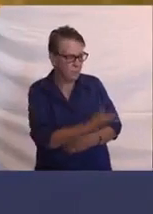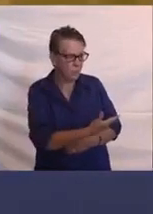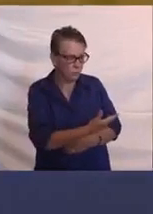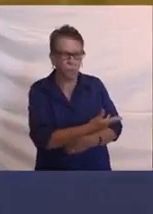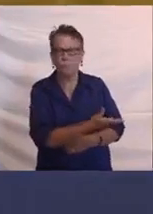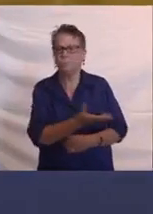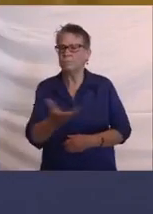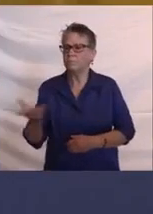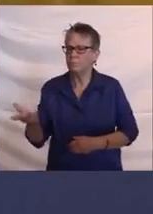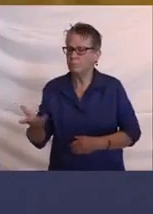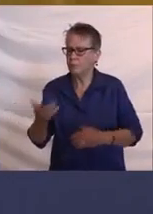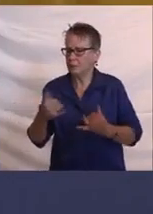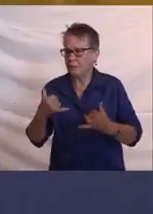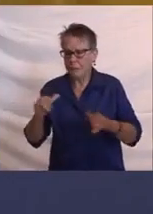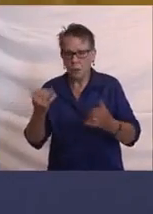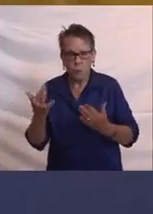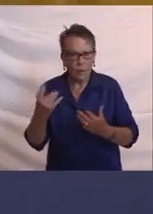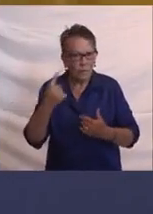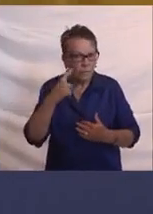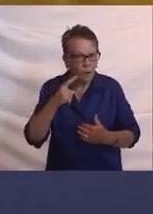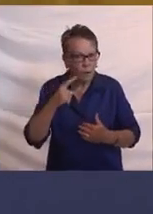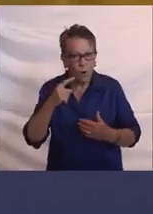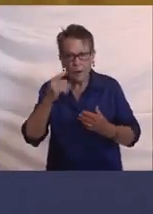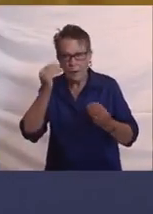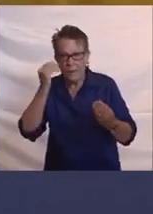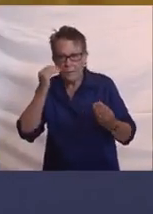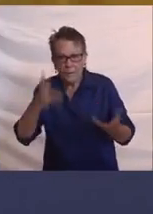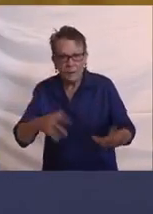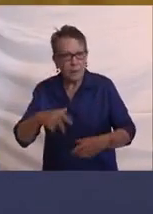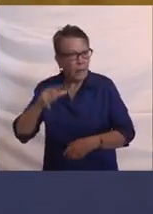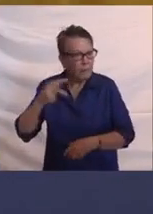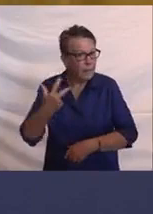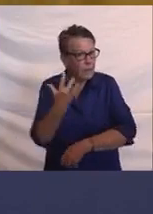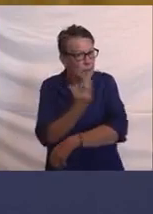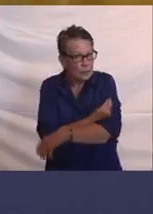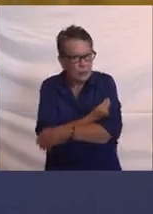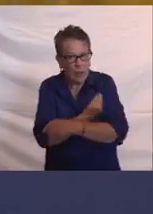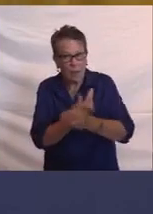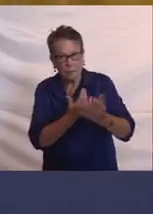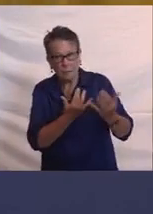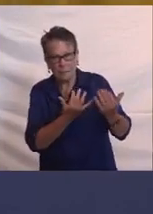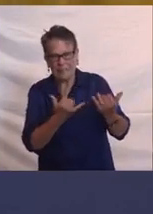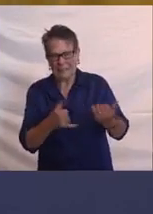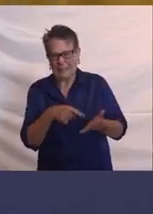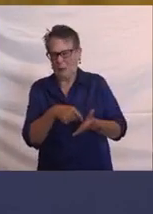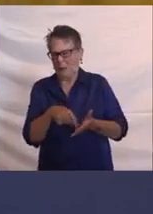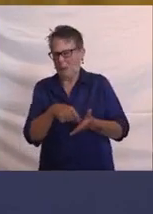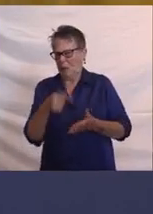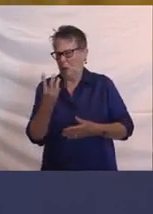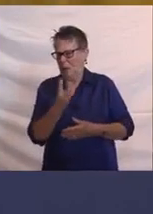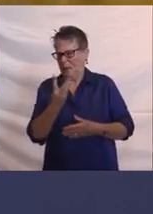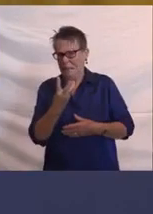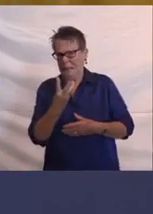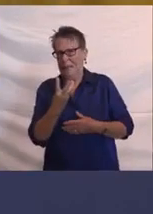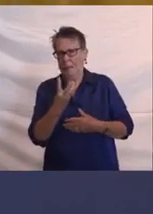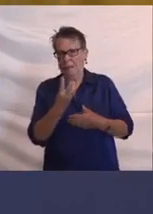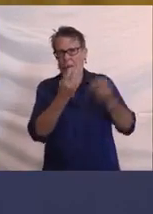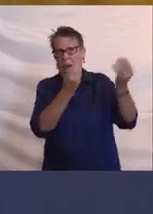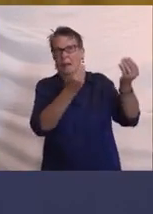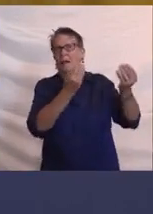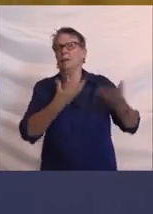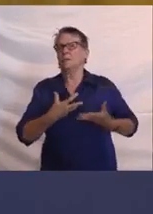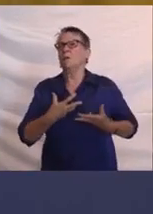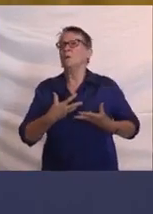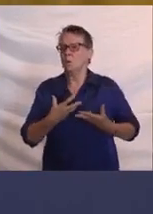on the booster is Wednesday? Yeah. Got it. So folks, again, that's what you saw on Friday was one hurdle,